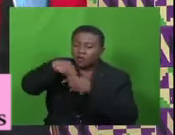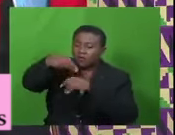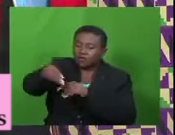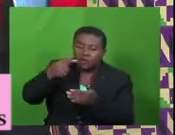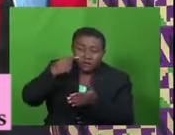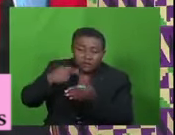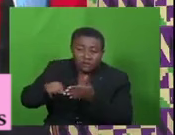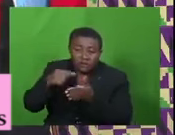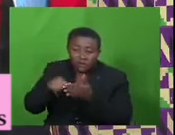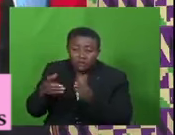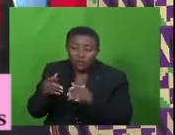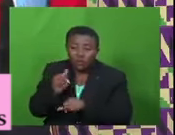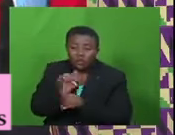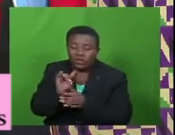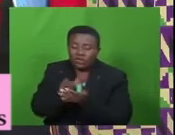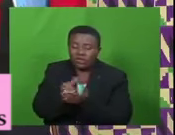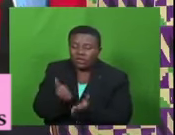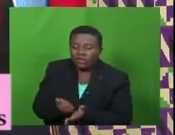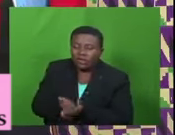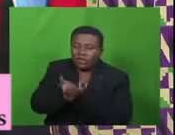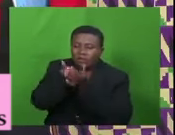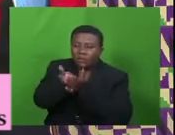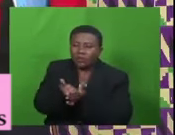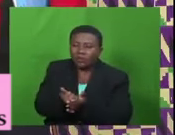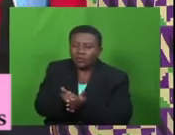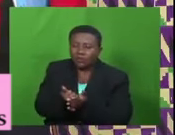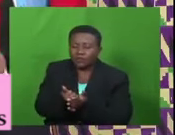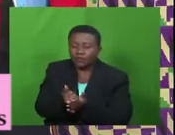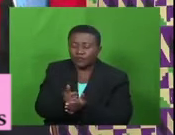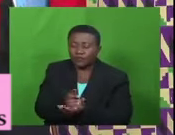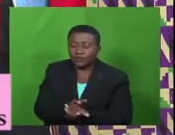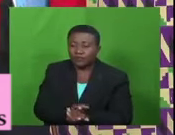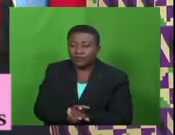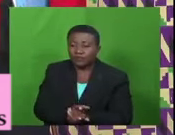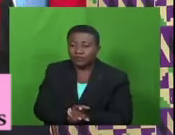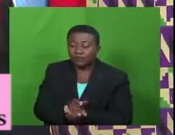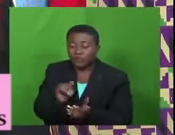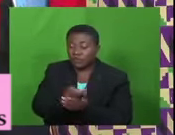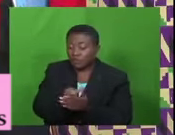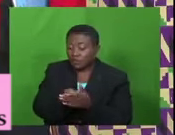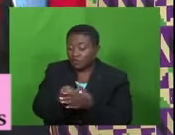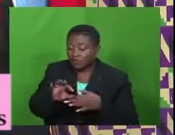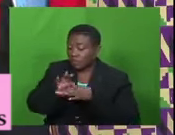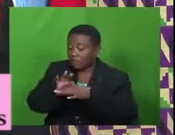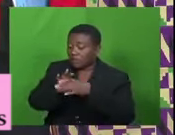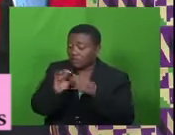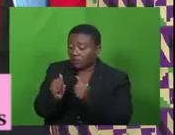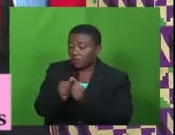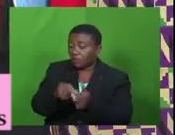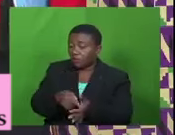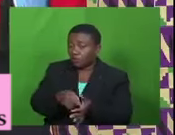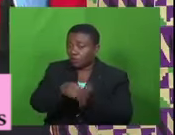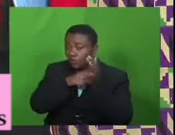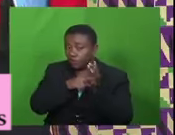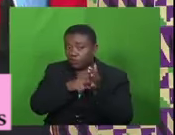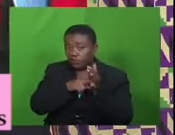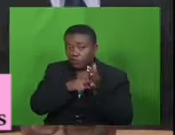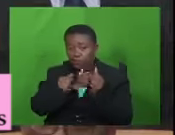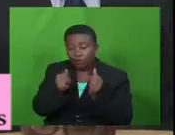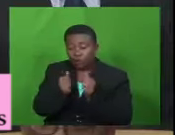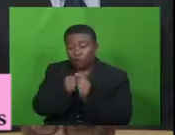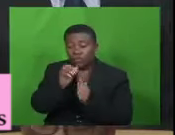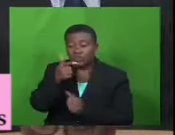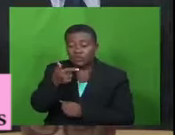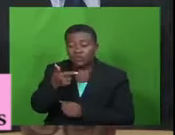will contribute to the restoration of our debt sustainability in line with our request for debt treatment under the G20